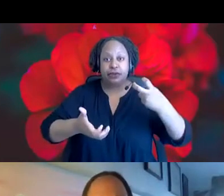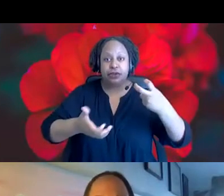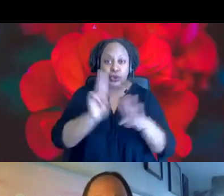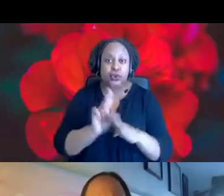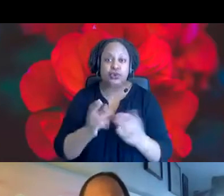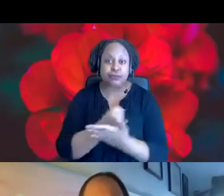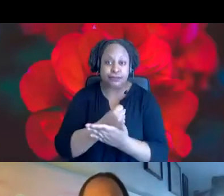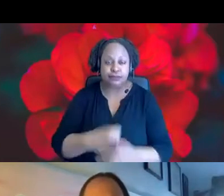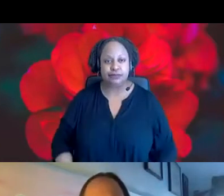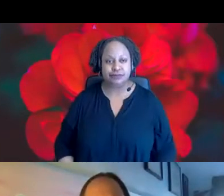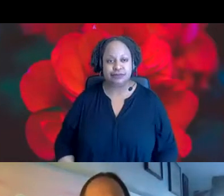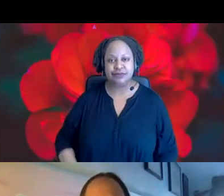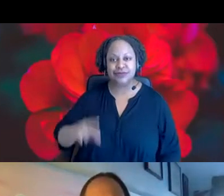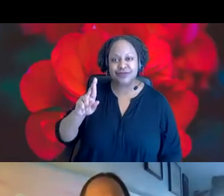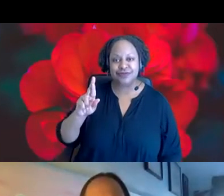Thank you for that.